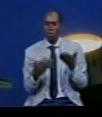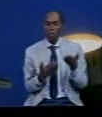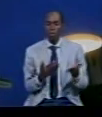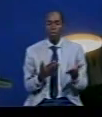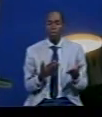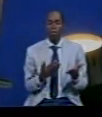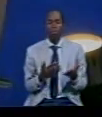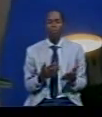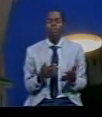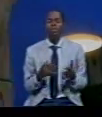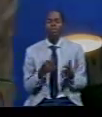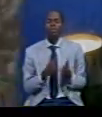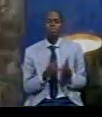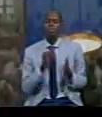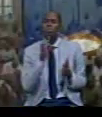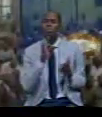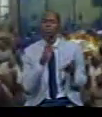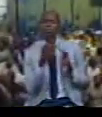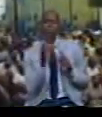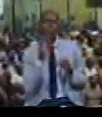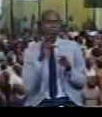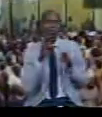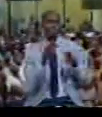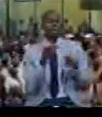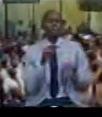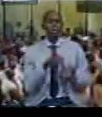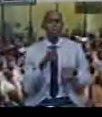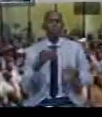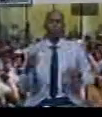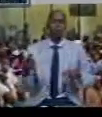it's as if you are watching the worst version of yourself.